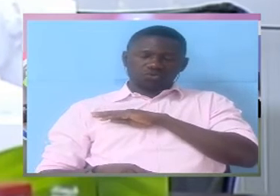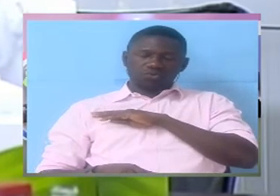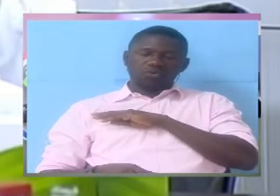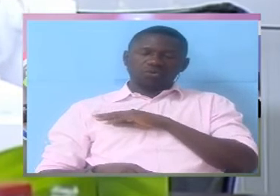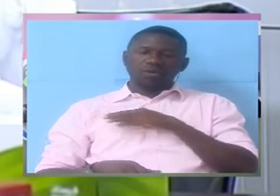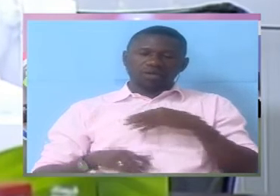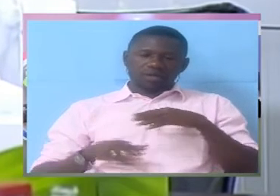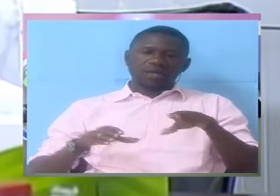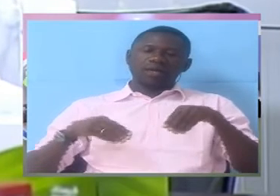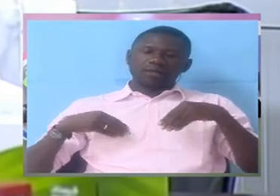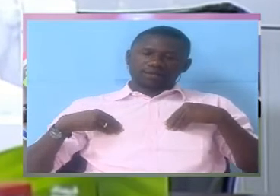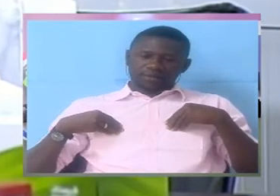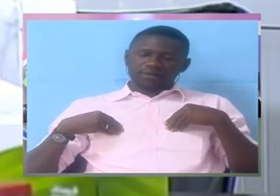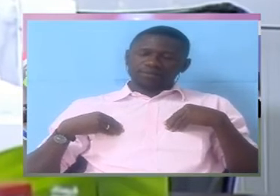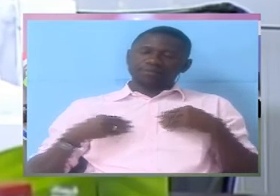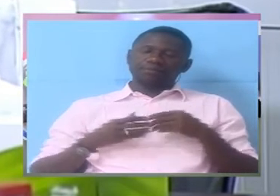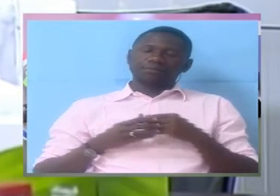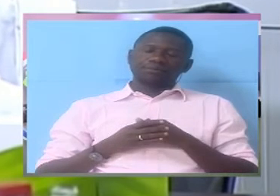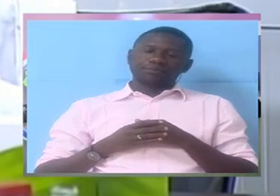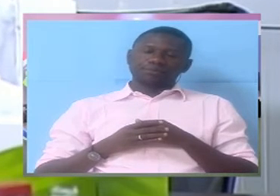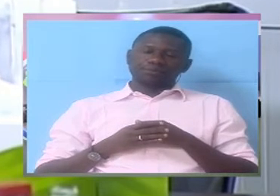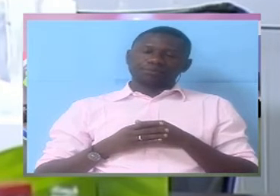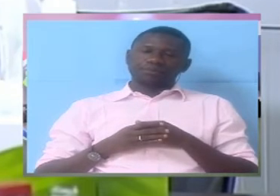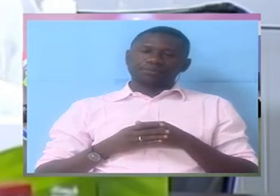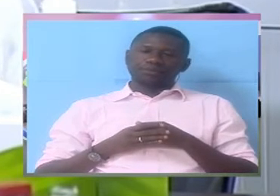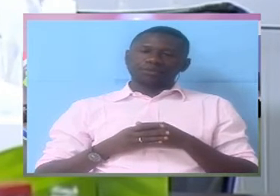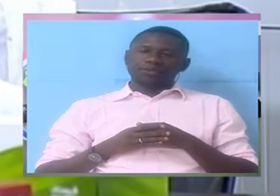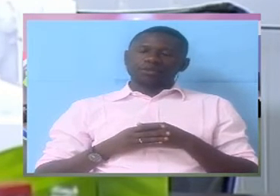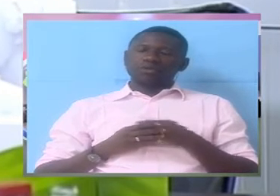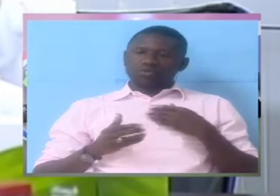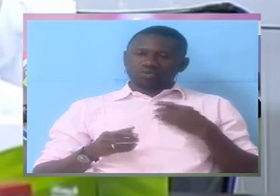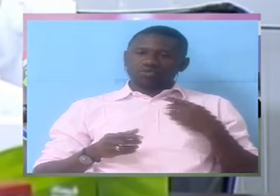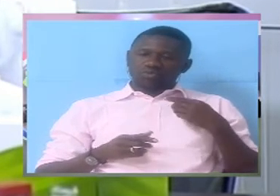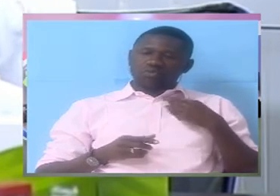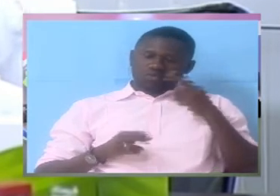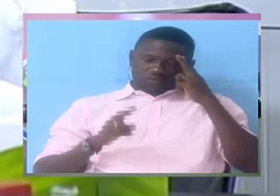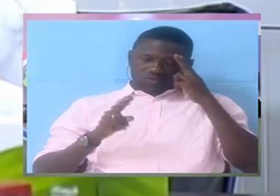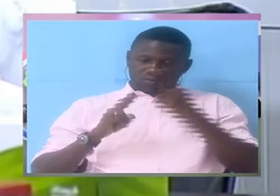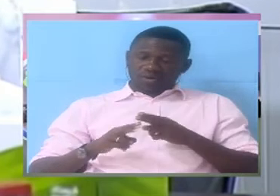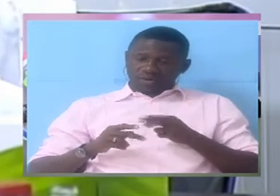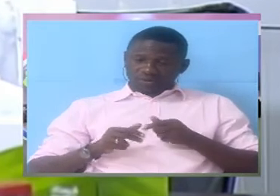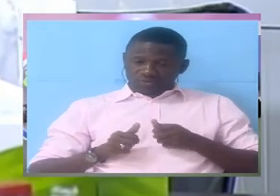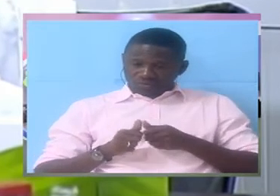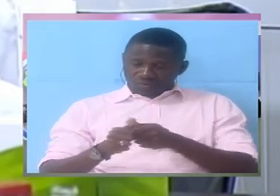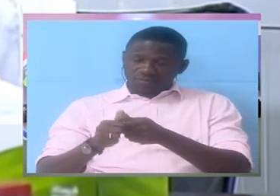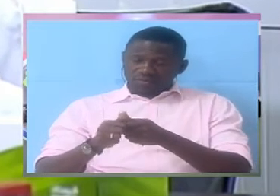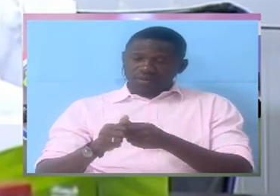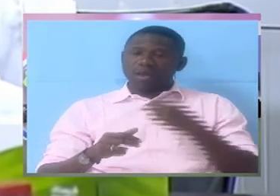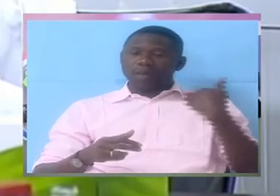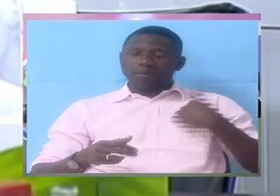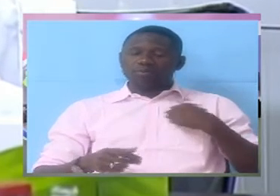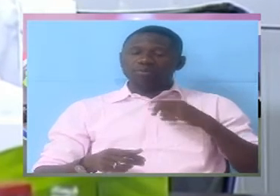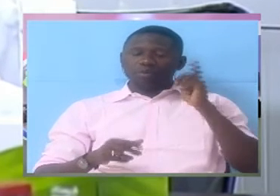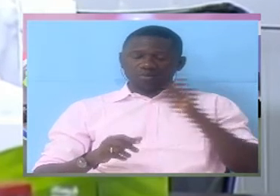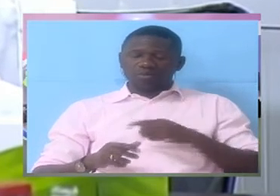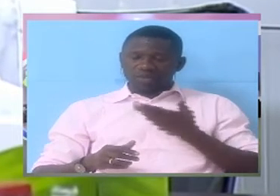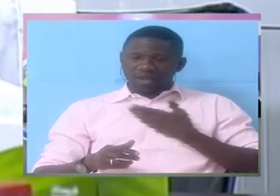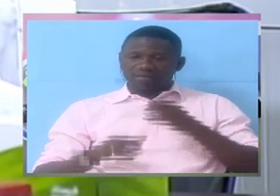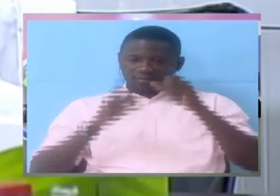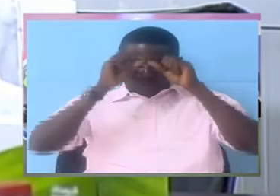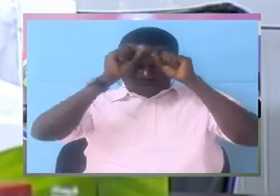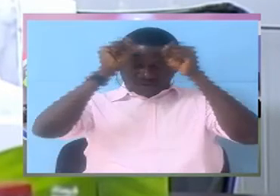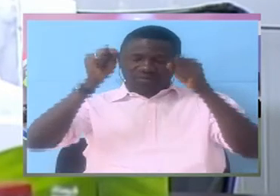Admit. Inyanta solnale. To be governed. Puru keimara. People must be